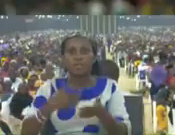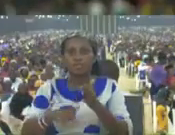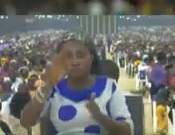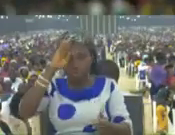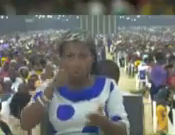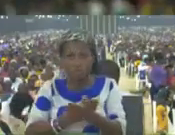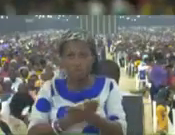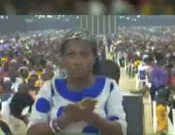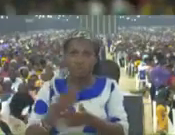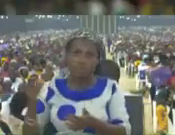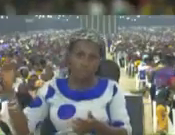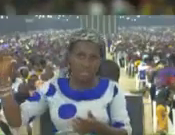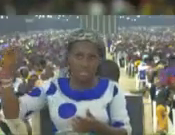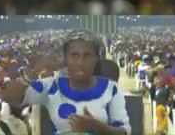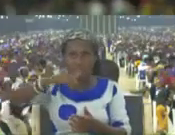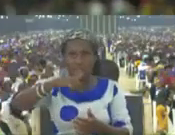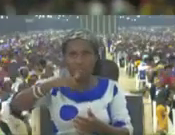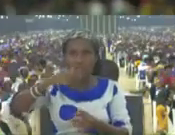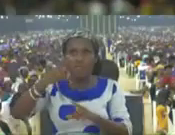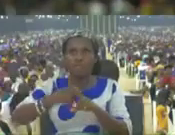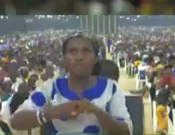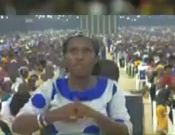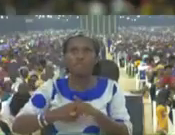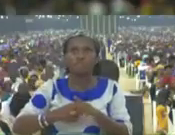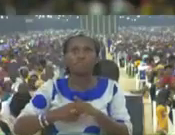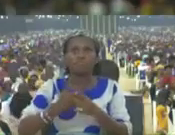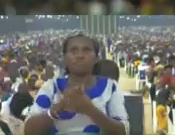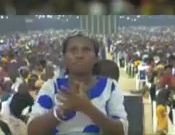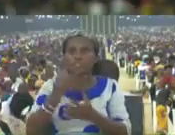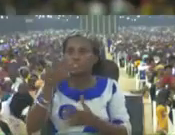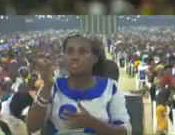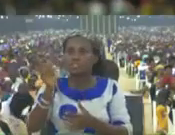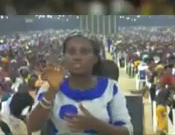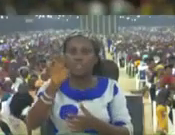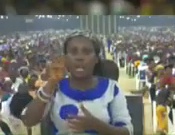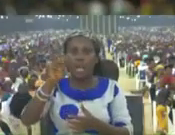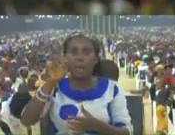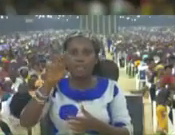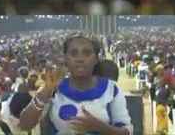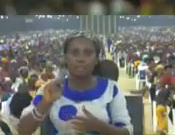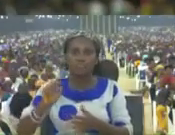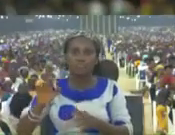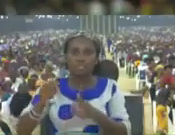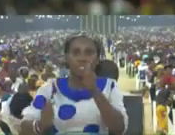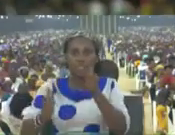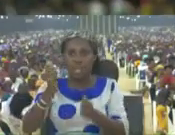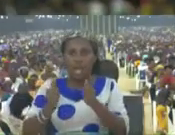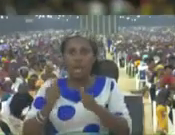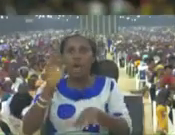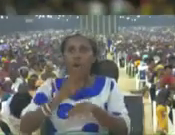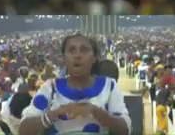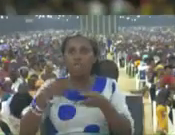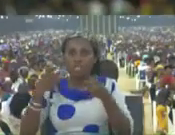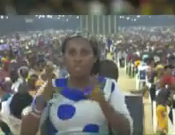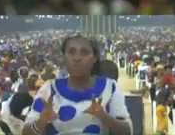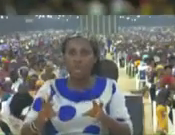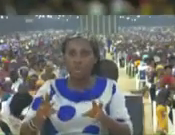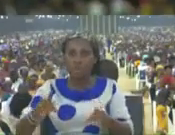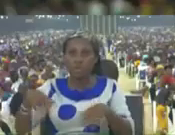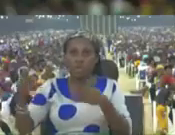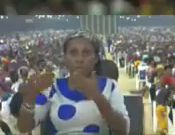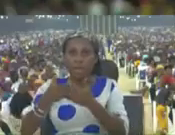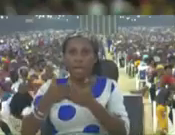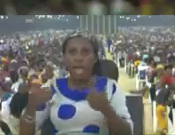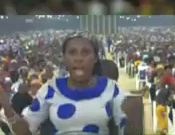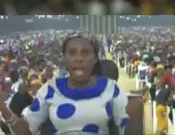car. They buried their father. On their way back to their stations, there was an accident. The boy